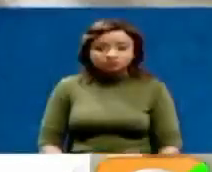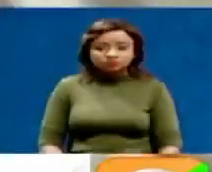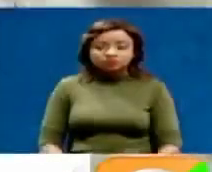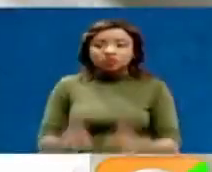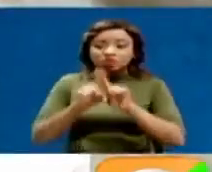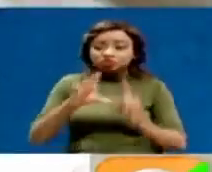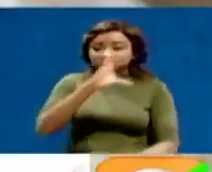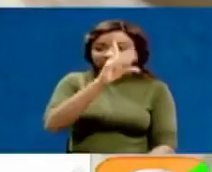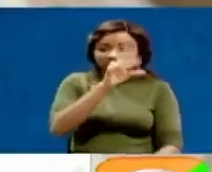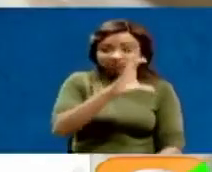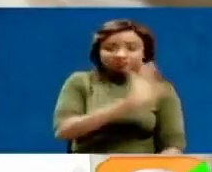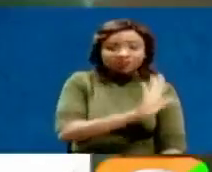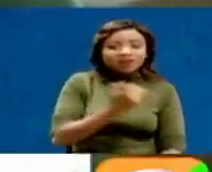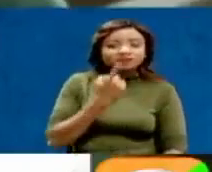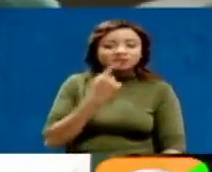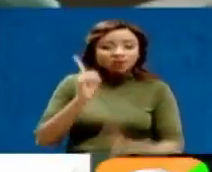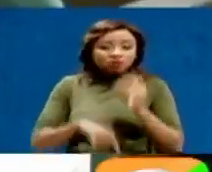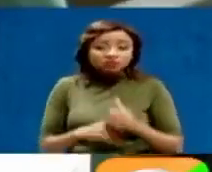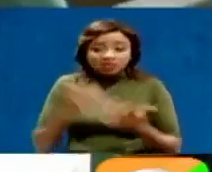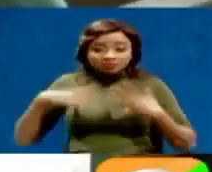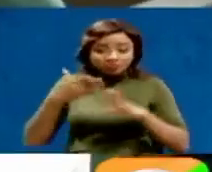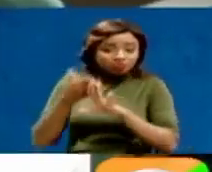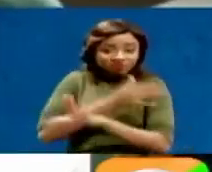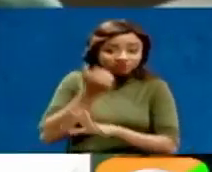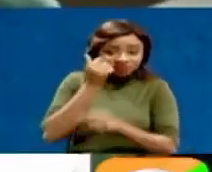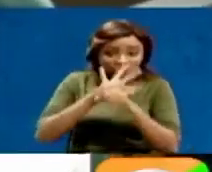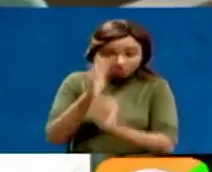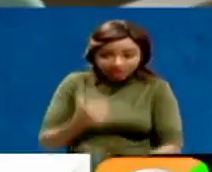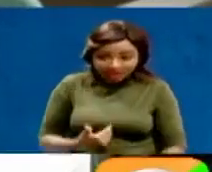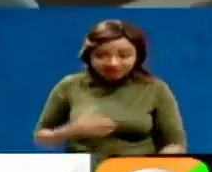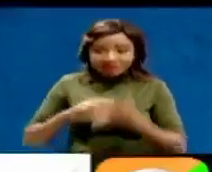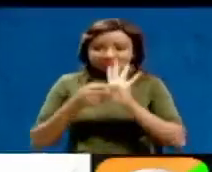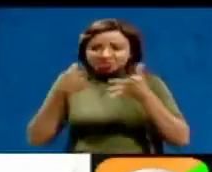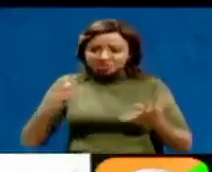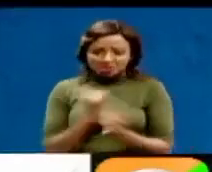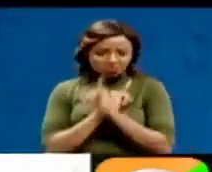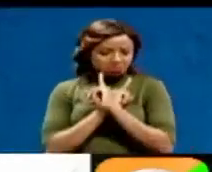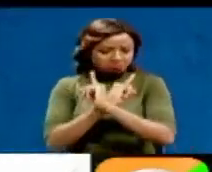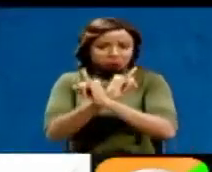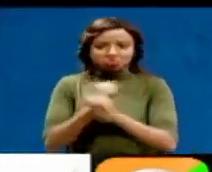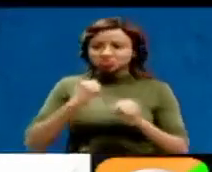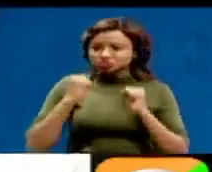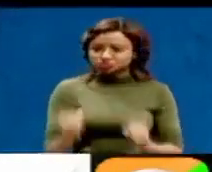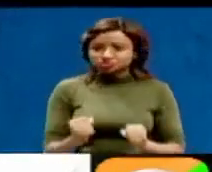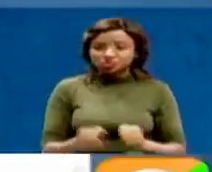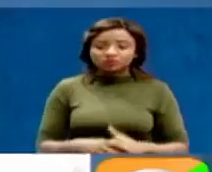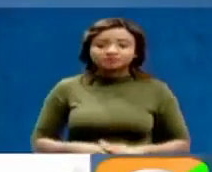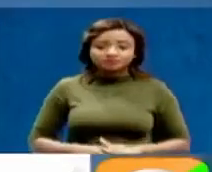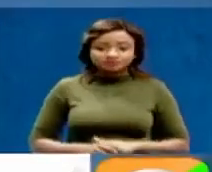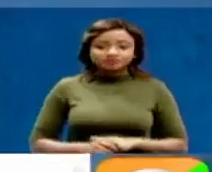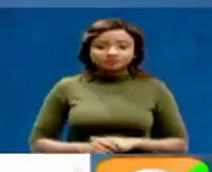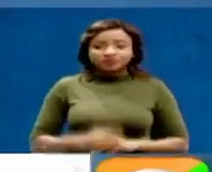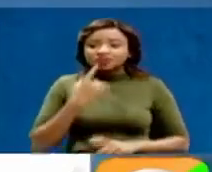The CDC also seems to assume that those previously infected have gained some form of immunity when they state that, and I